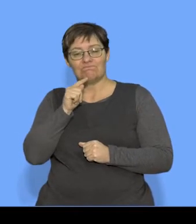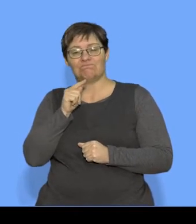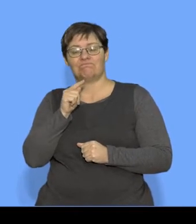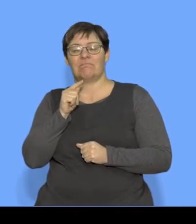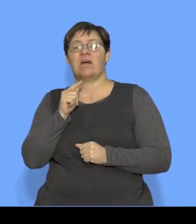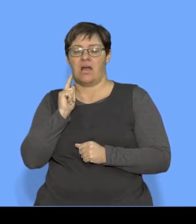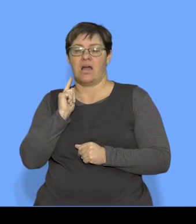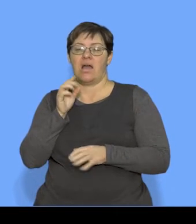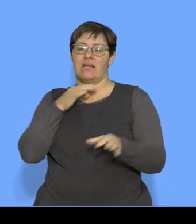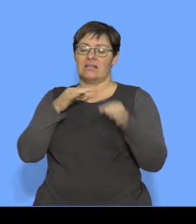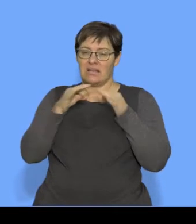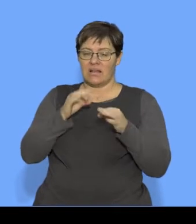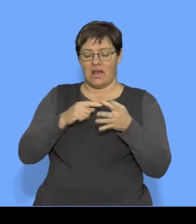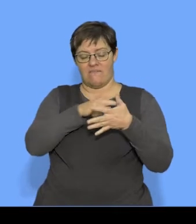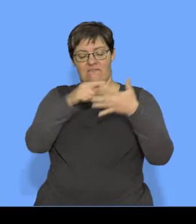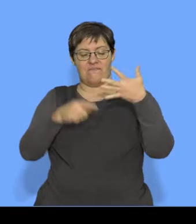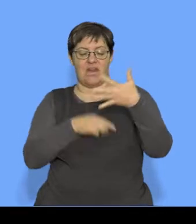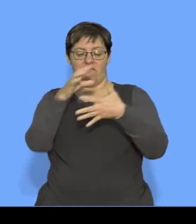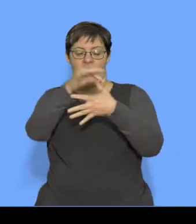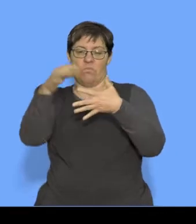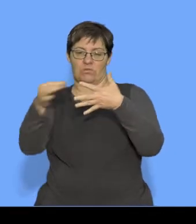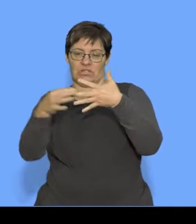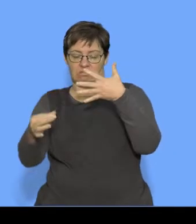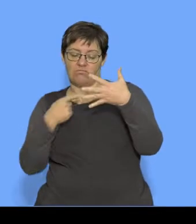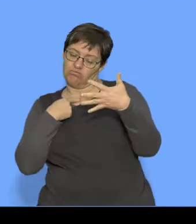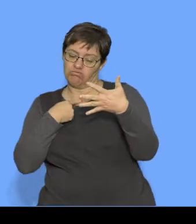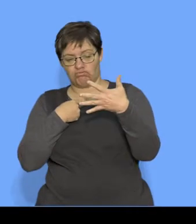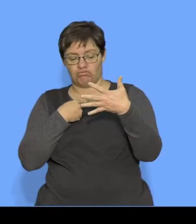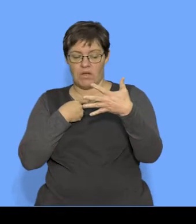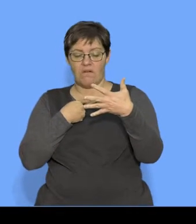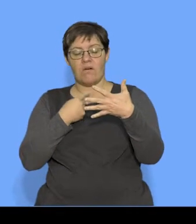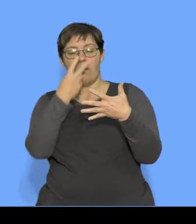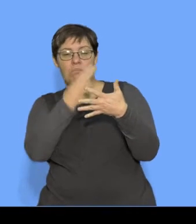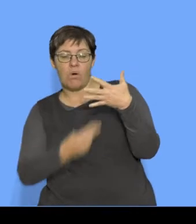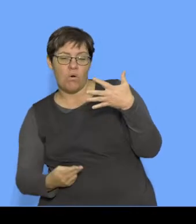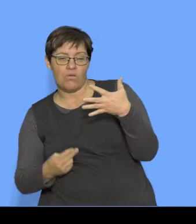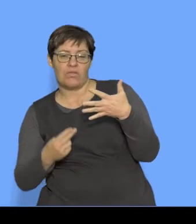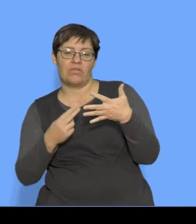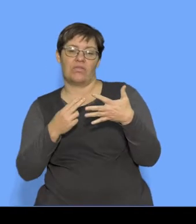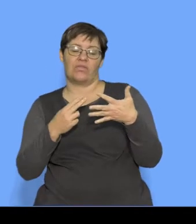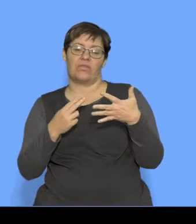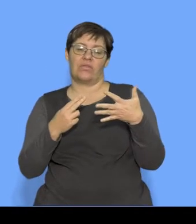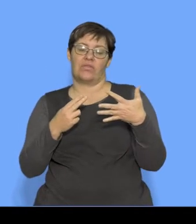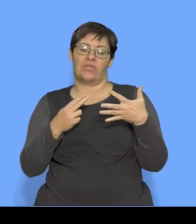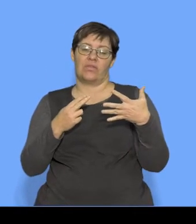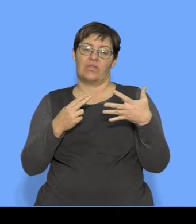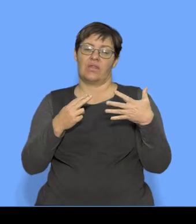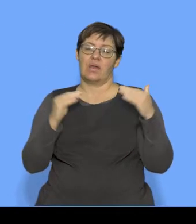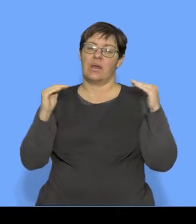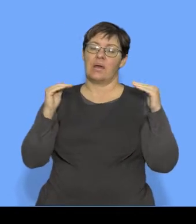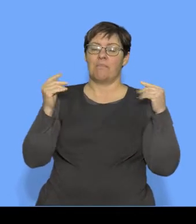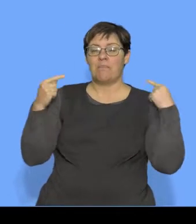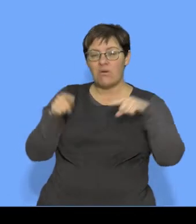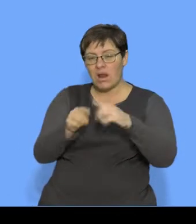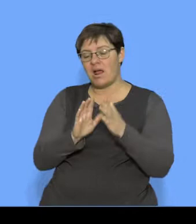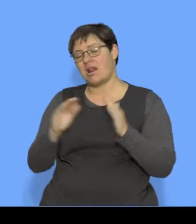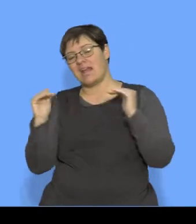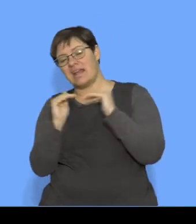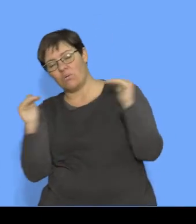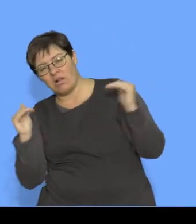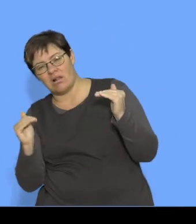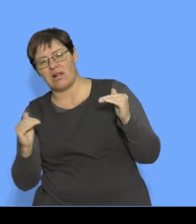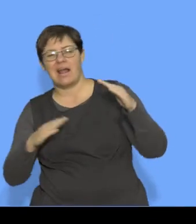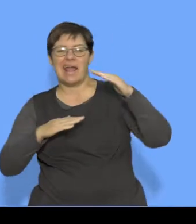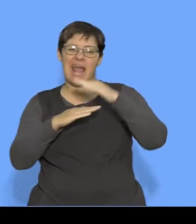us back to my 5 options that I've given you of both pairs being parallel, being